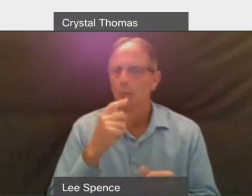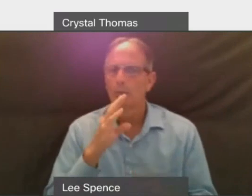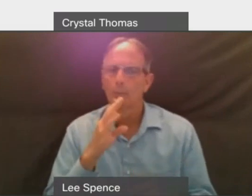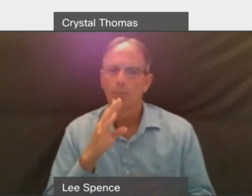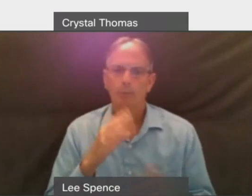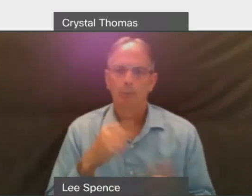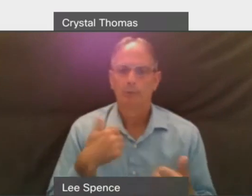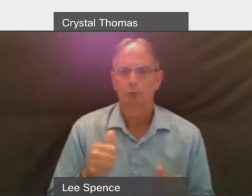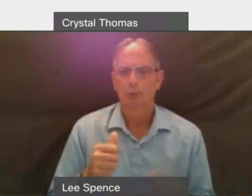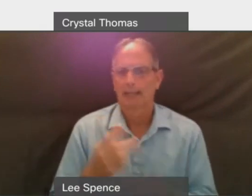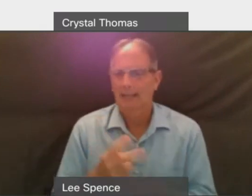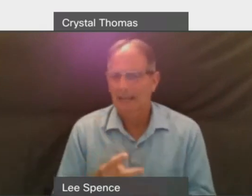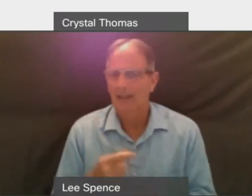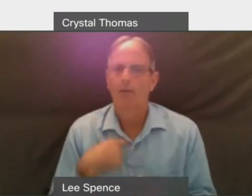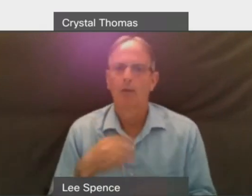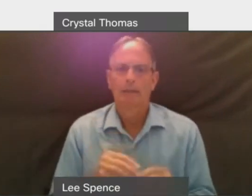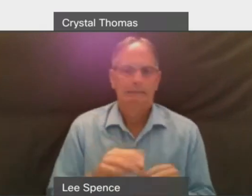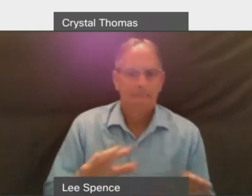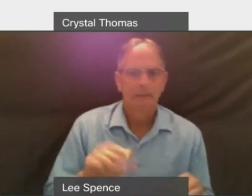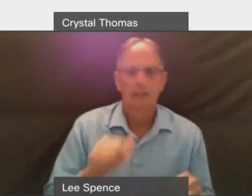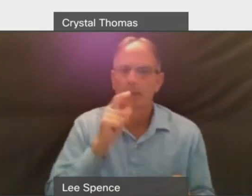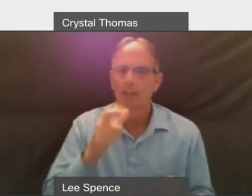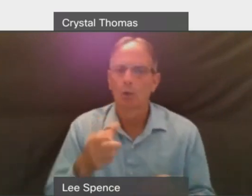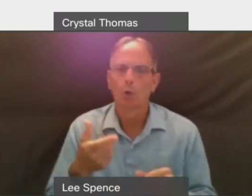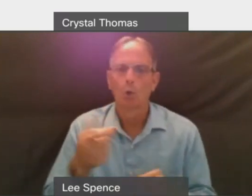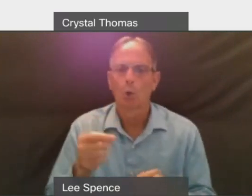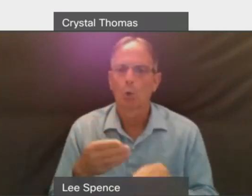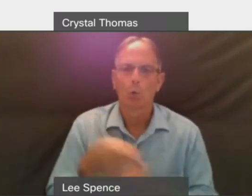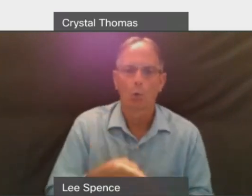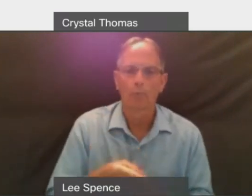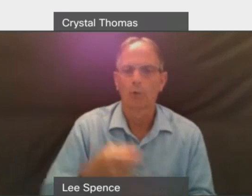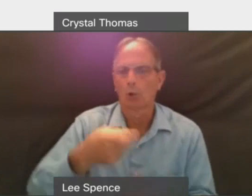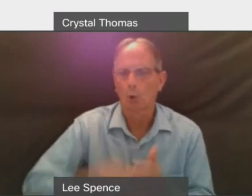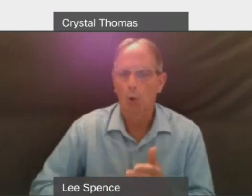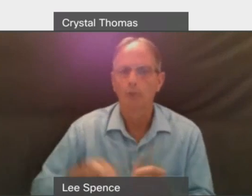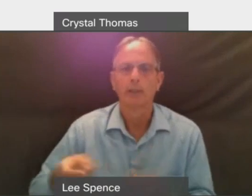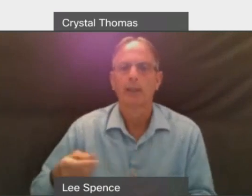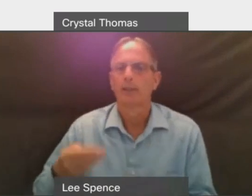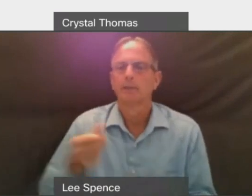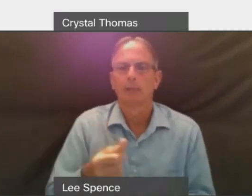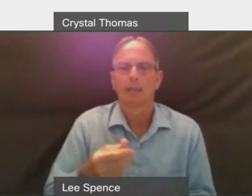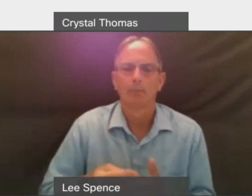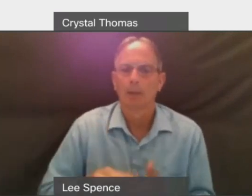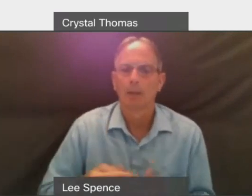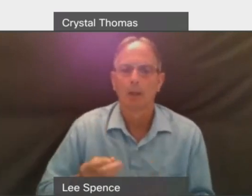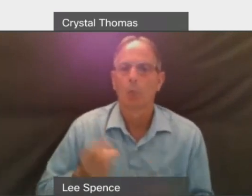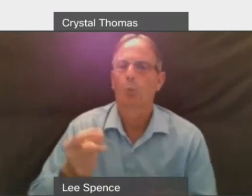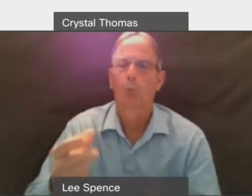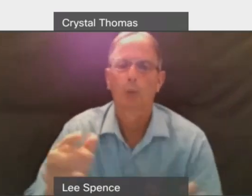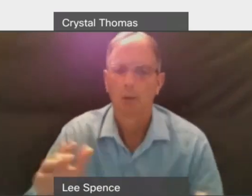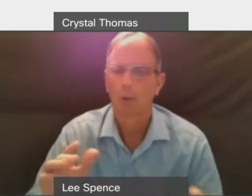we want to make sure that we're rolling it out in a planful way so that we really have the protections in place so that it does get introduced